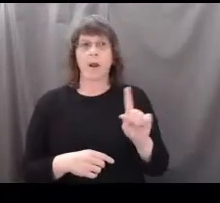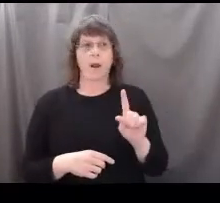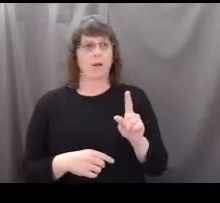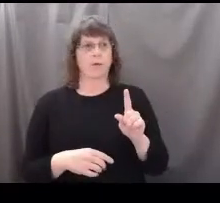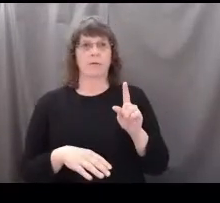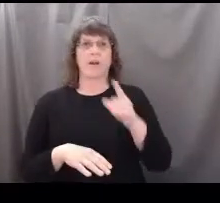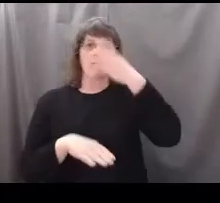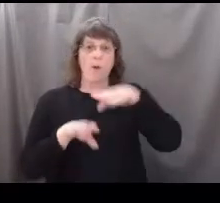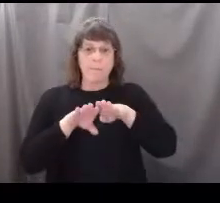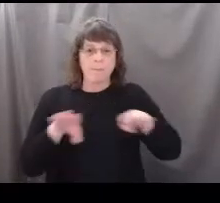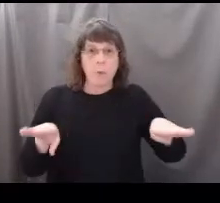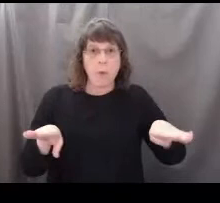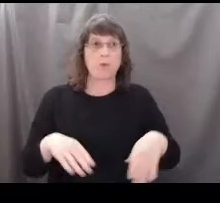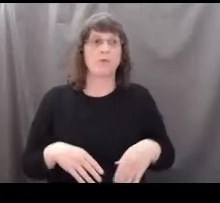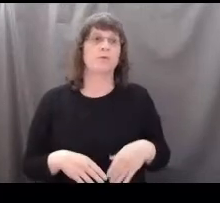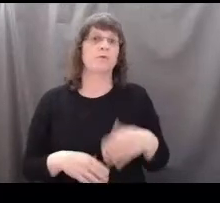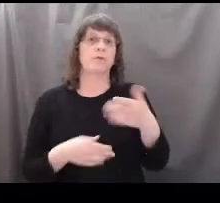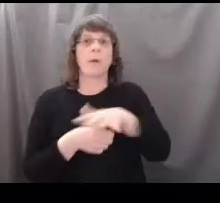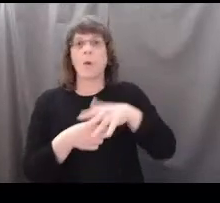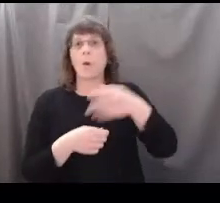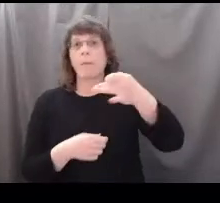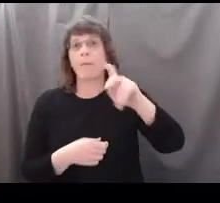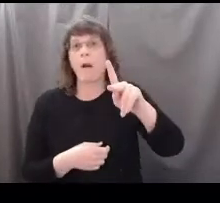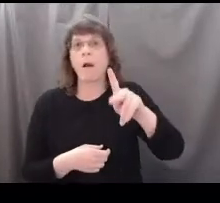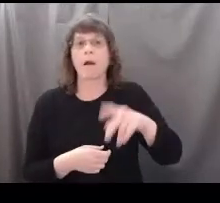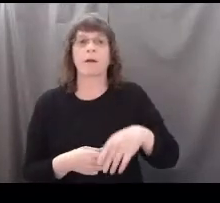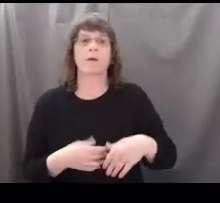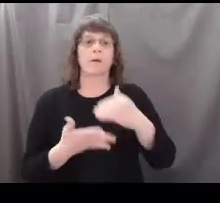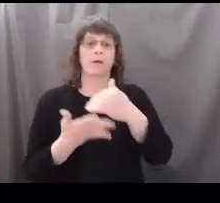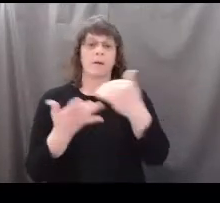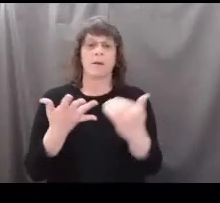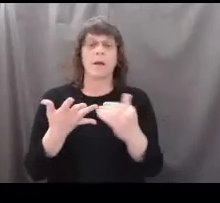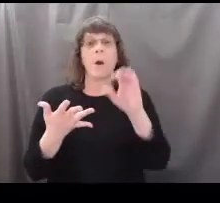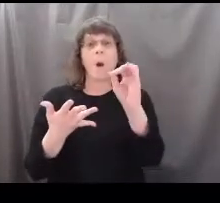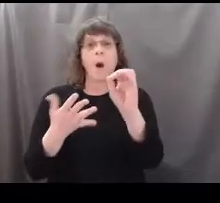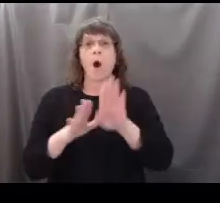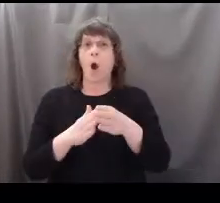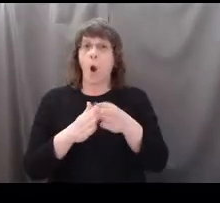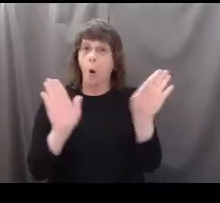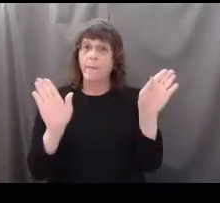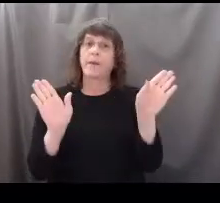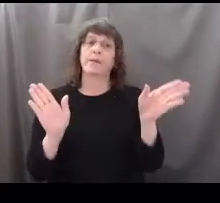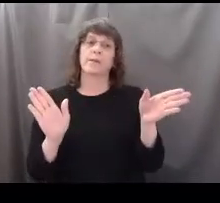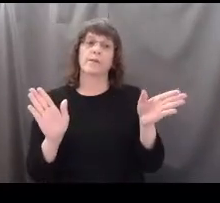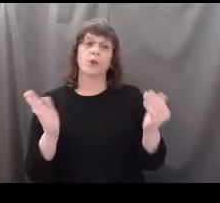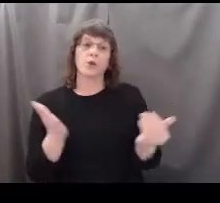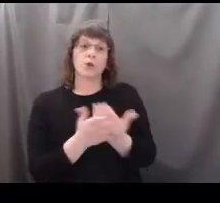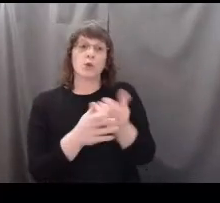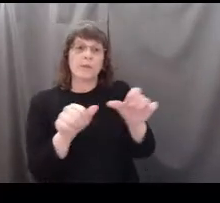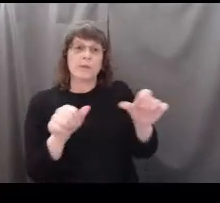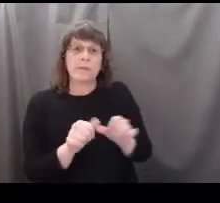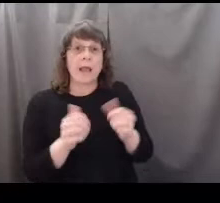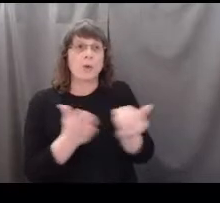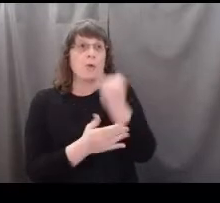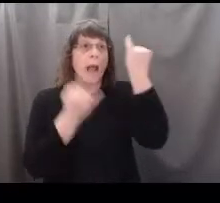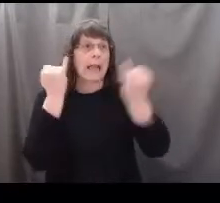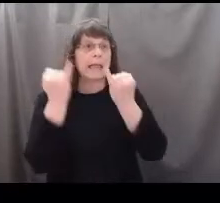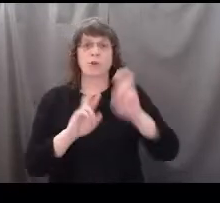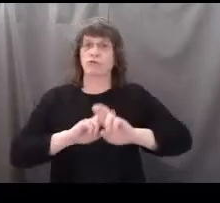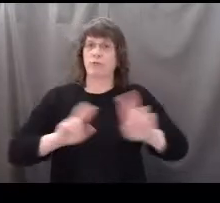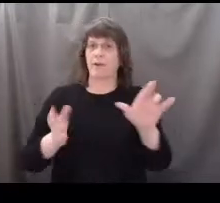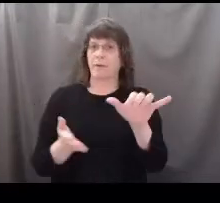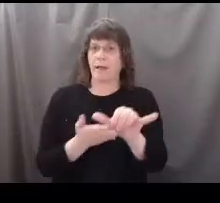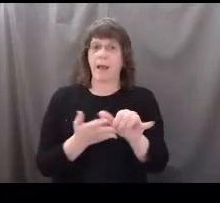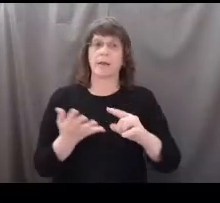a porch or a local park. We want to be open to making mistakes and new ideas. And